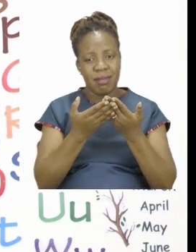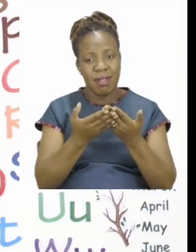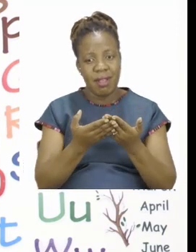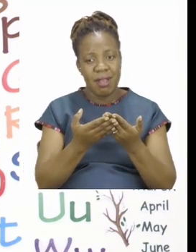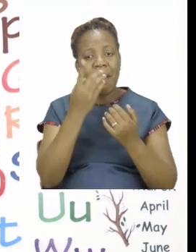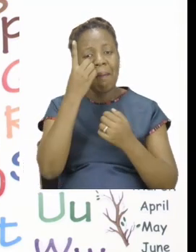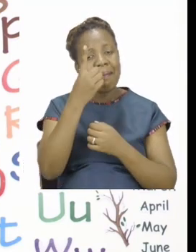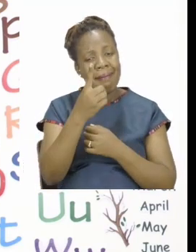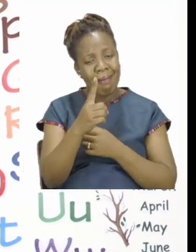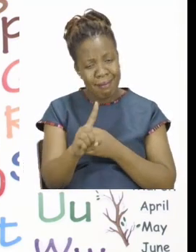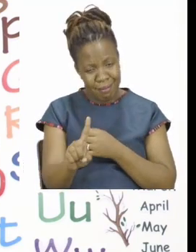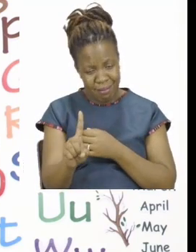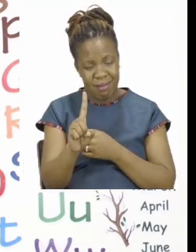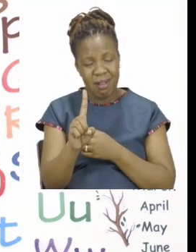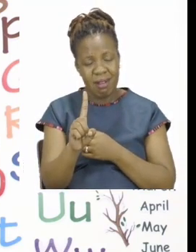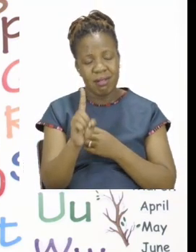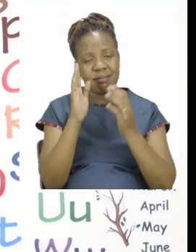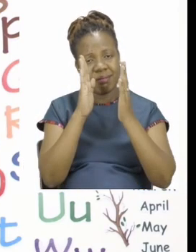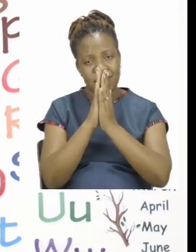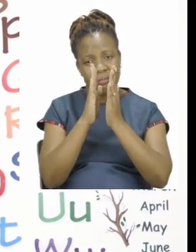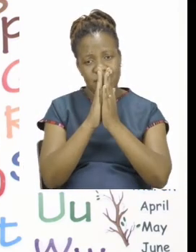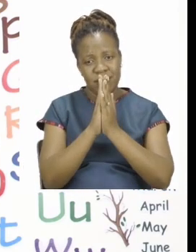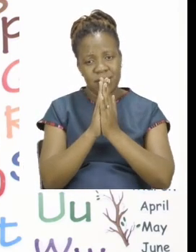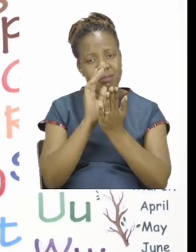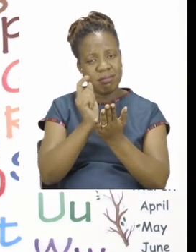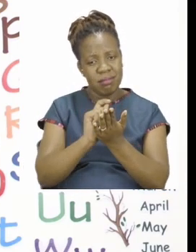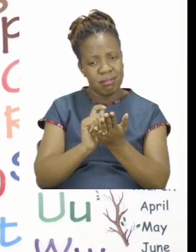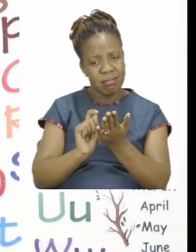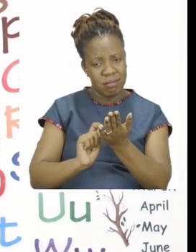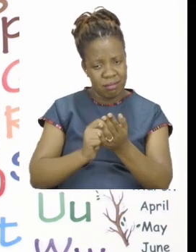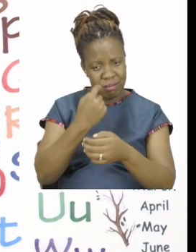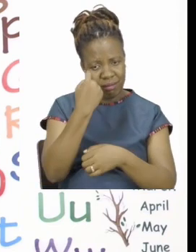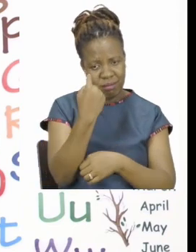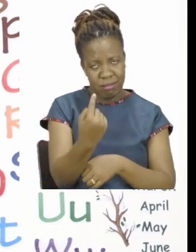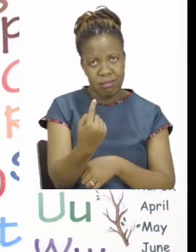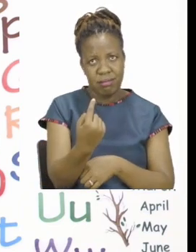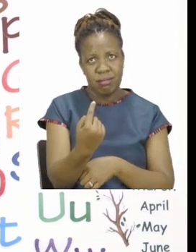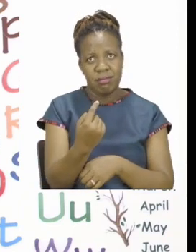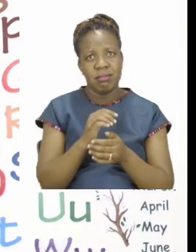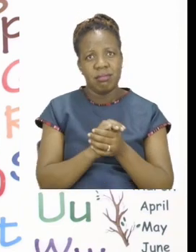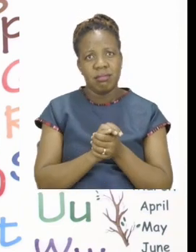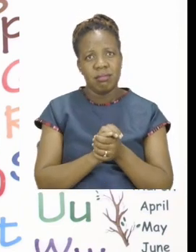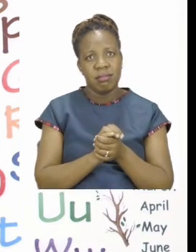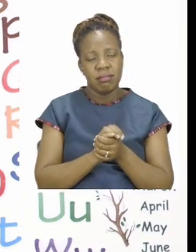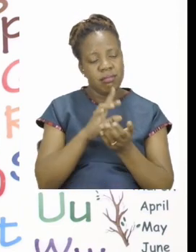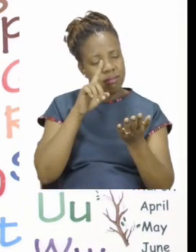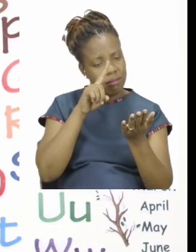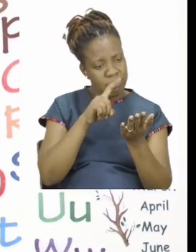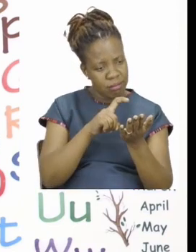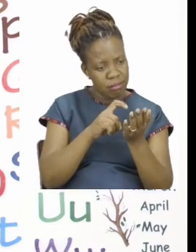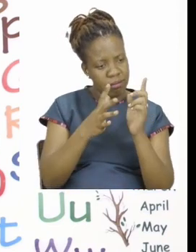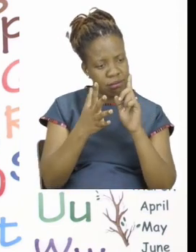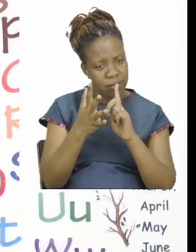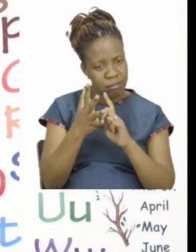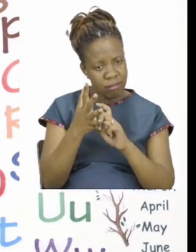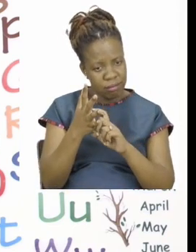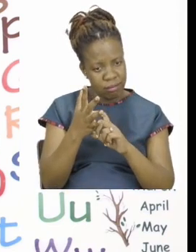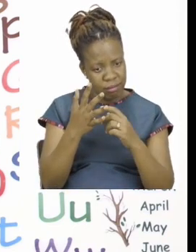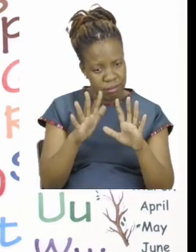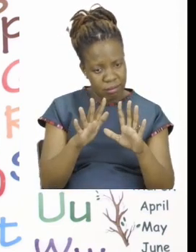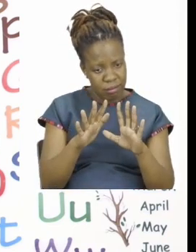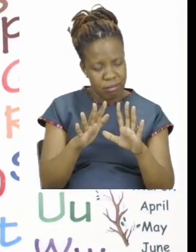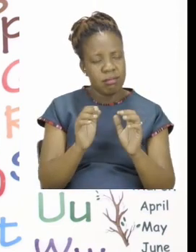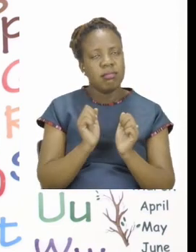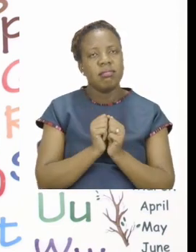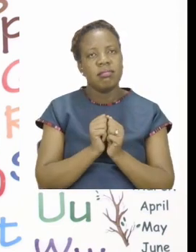by yourselves. So now that we are done, we need to sanitize. Remember, sanitizing is a big part of our